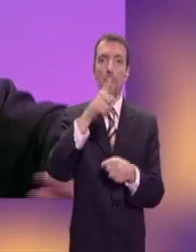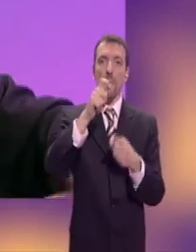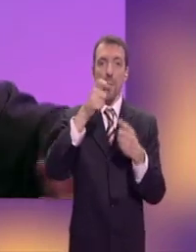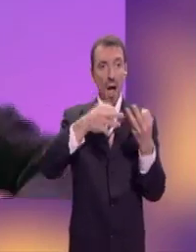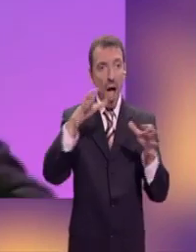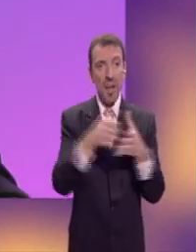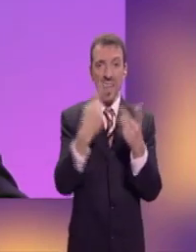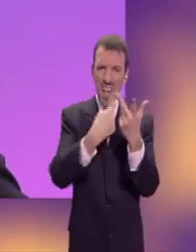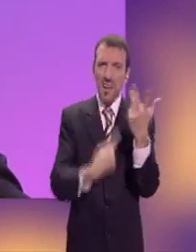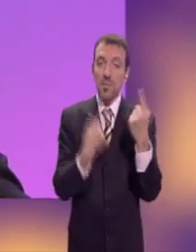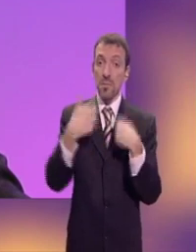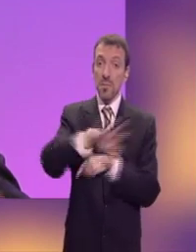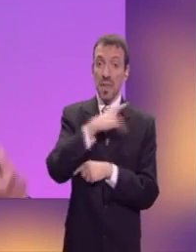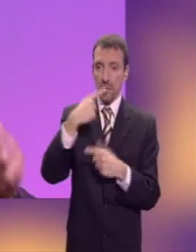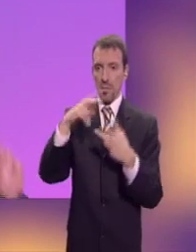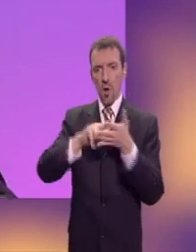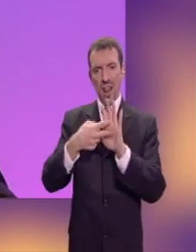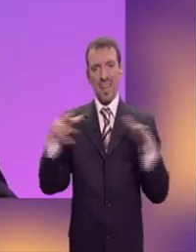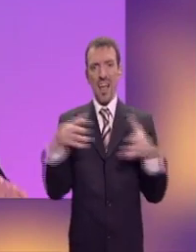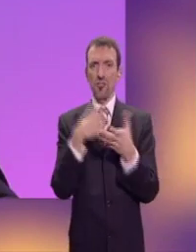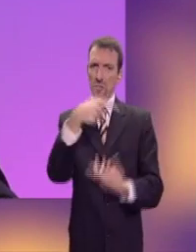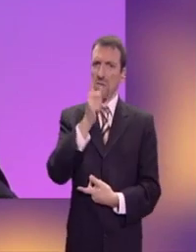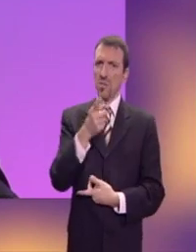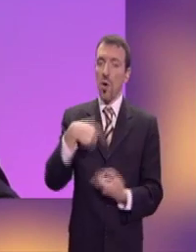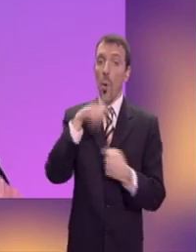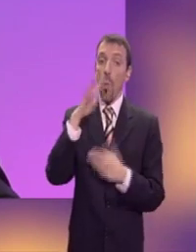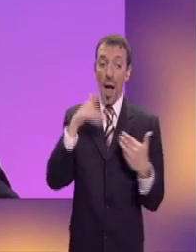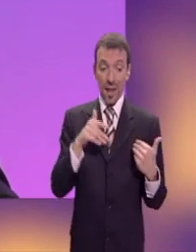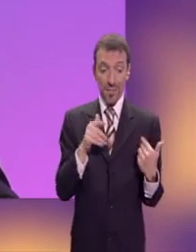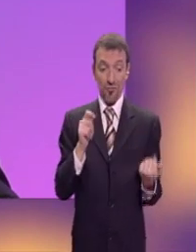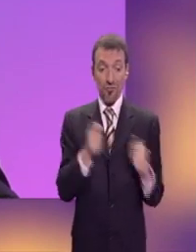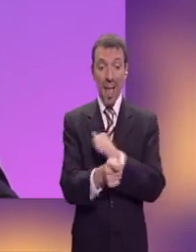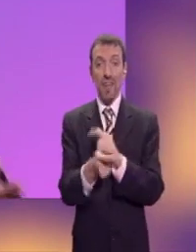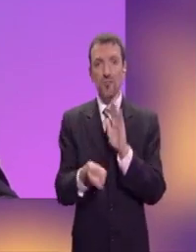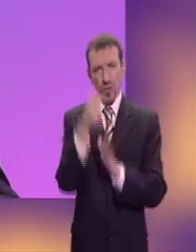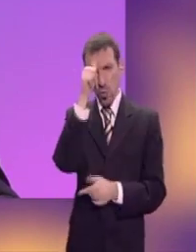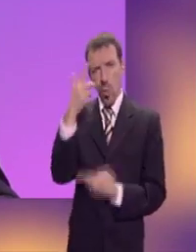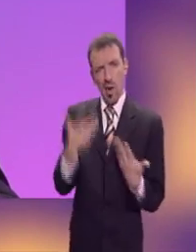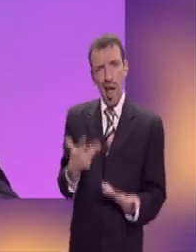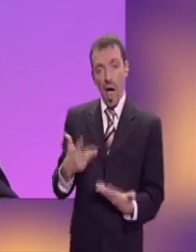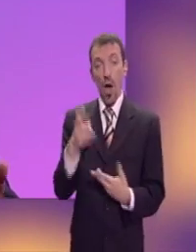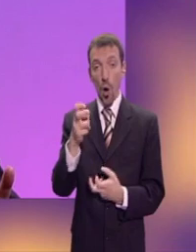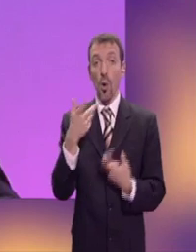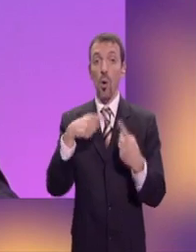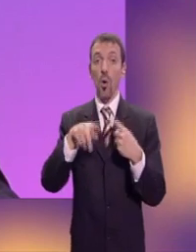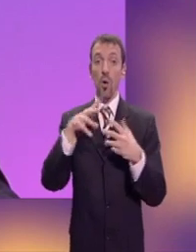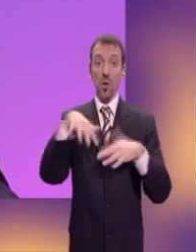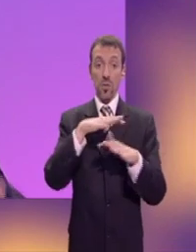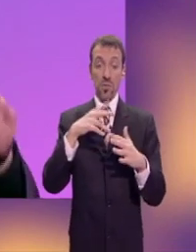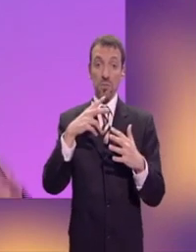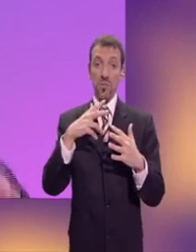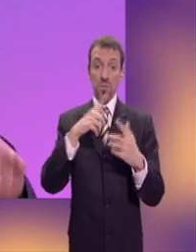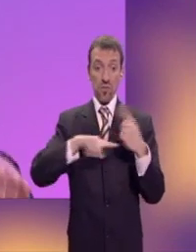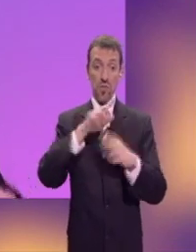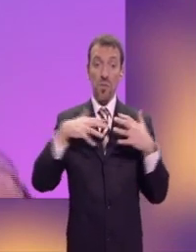discipline, you don't deal with an argument by organisational means. But you see, what we've moved to, Roy, and you know this now, instead of the conference having any role in the